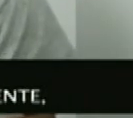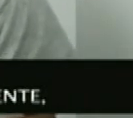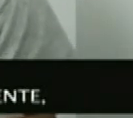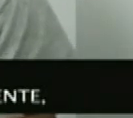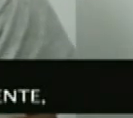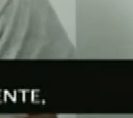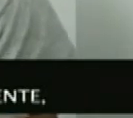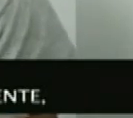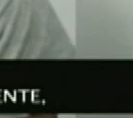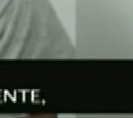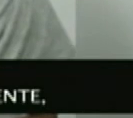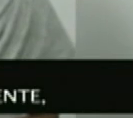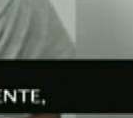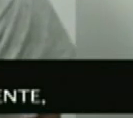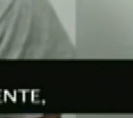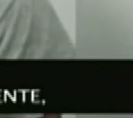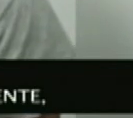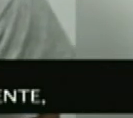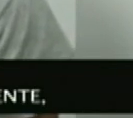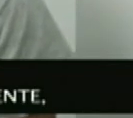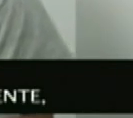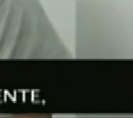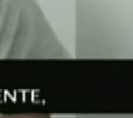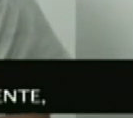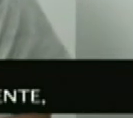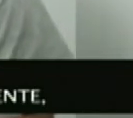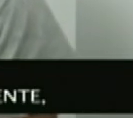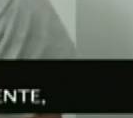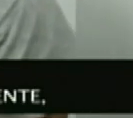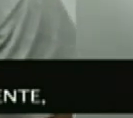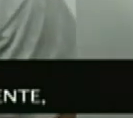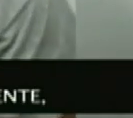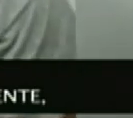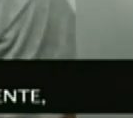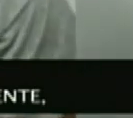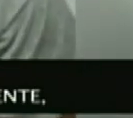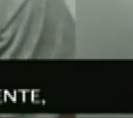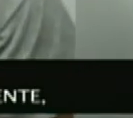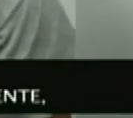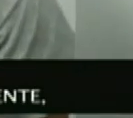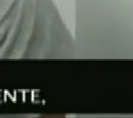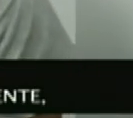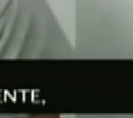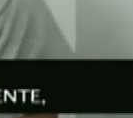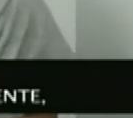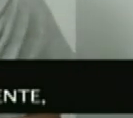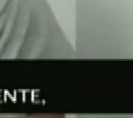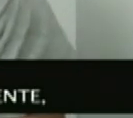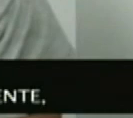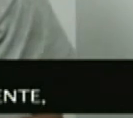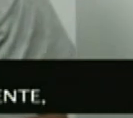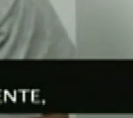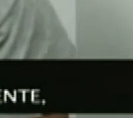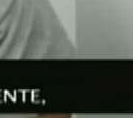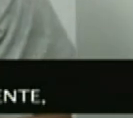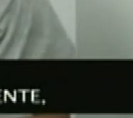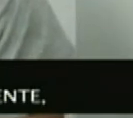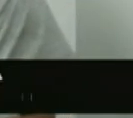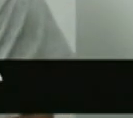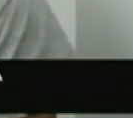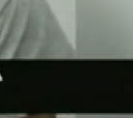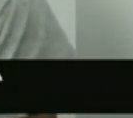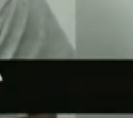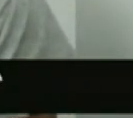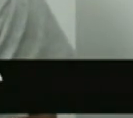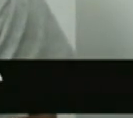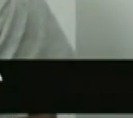front, and a balcony on the second floor. And the other one had a large gated